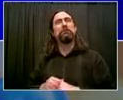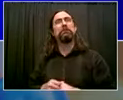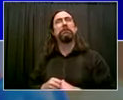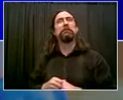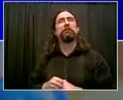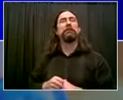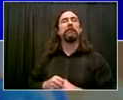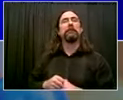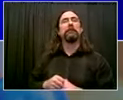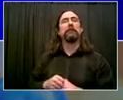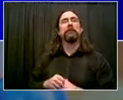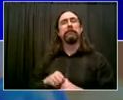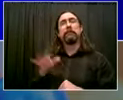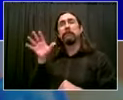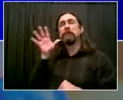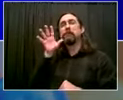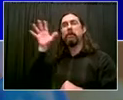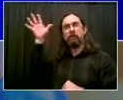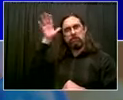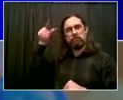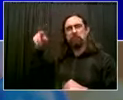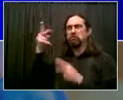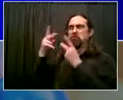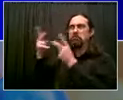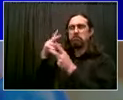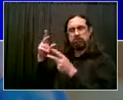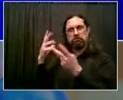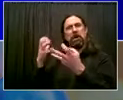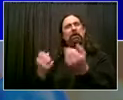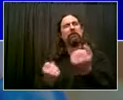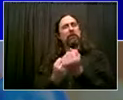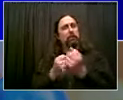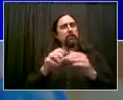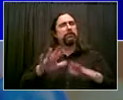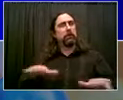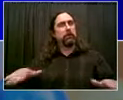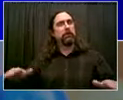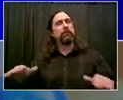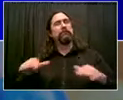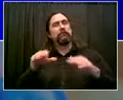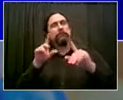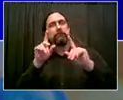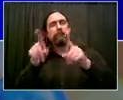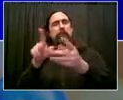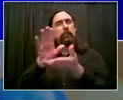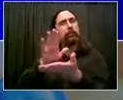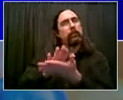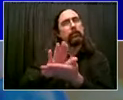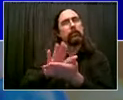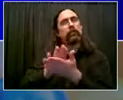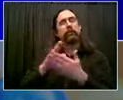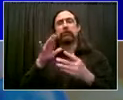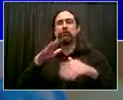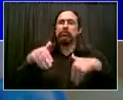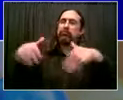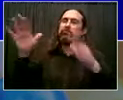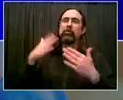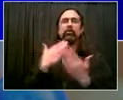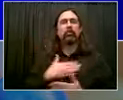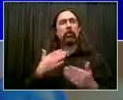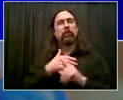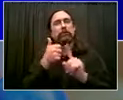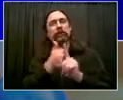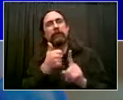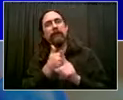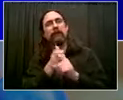this to be a summer full of joy and freedom. They want this to be the summer of New York City. So we are connecting with parents. We're connecting with young